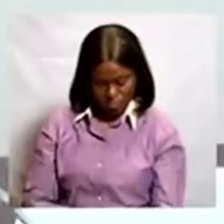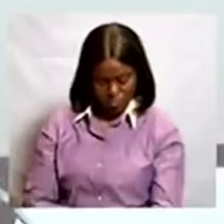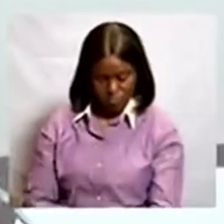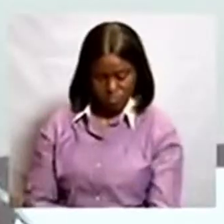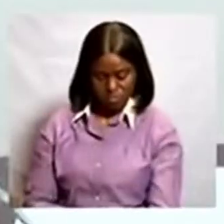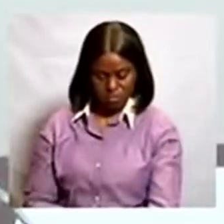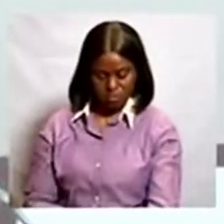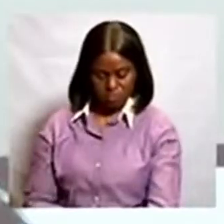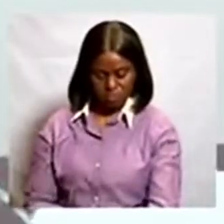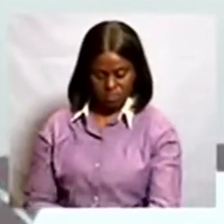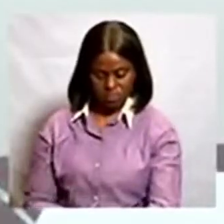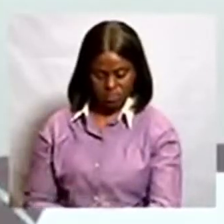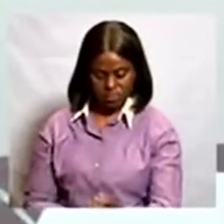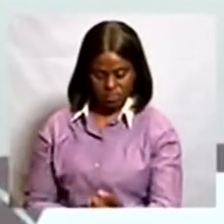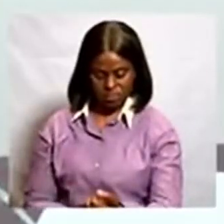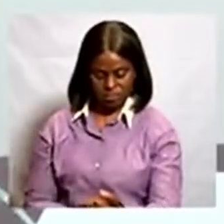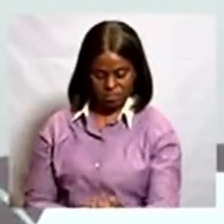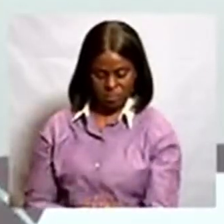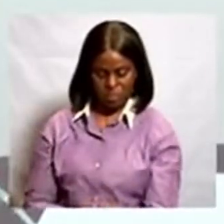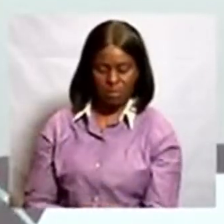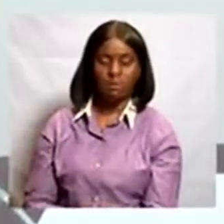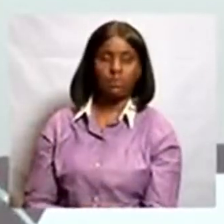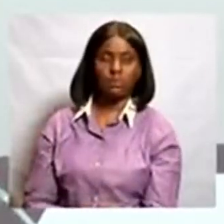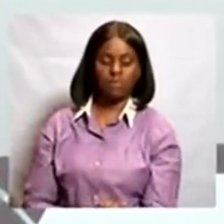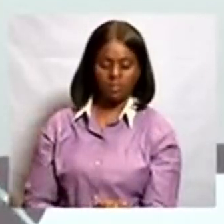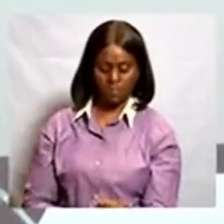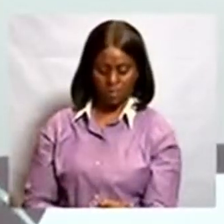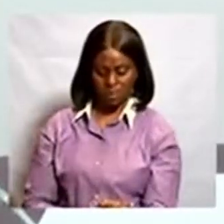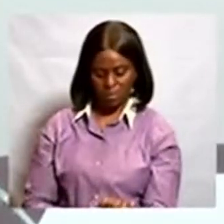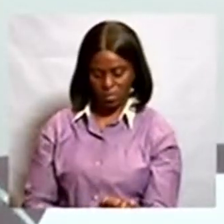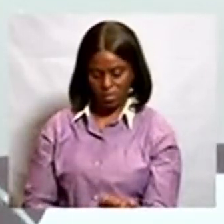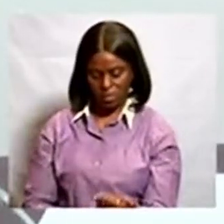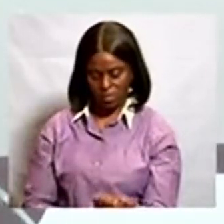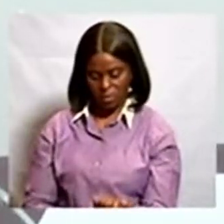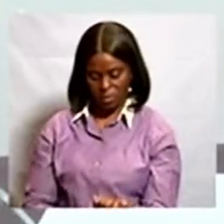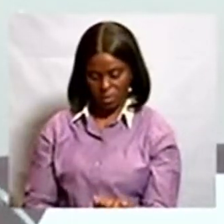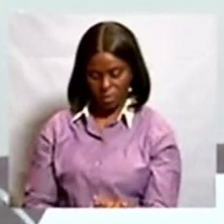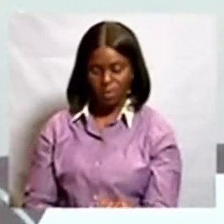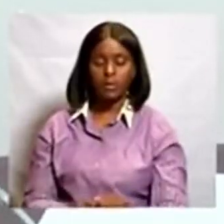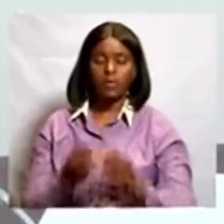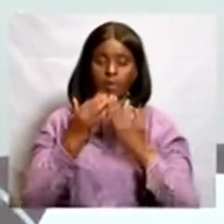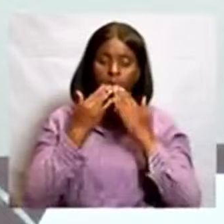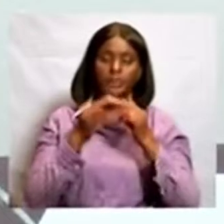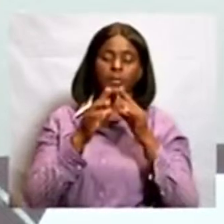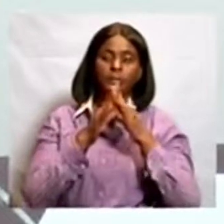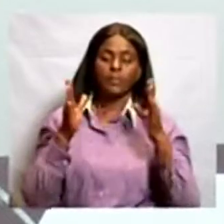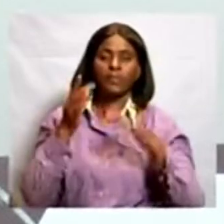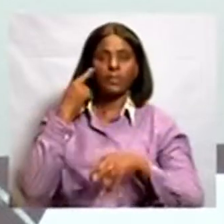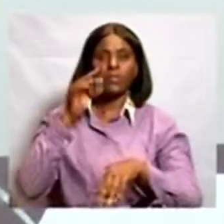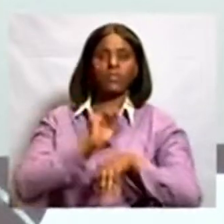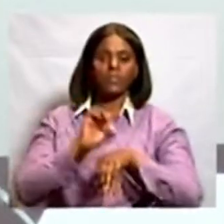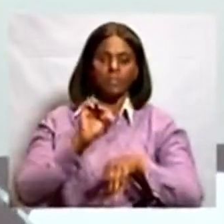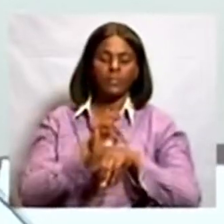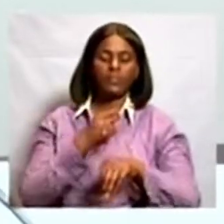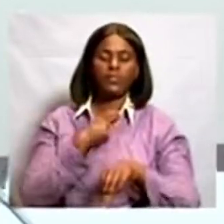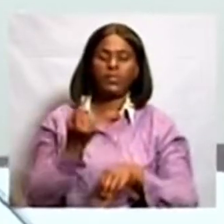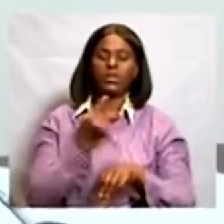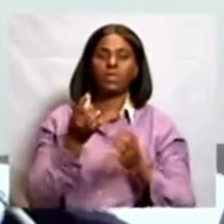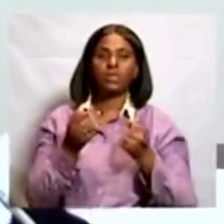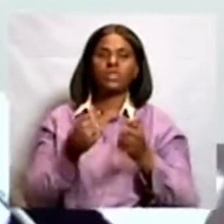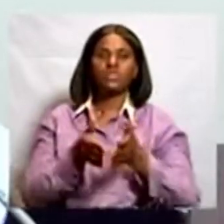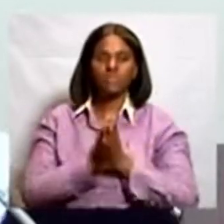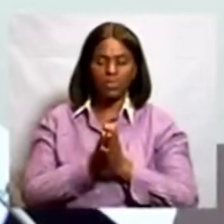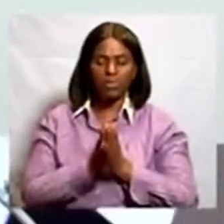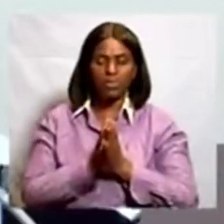Thank you very much, honorable members and chairperson, for this opportunity. I just wanted to find out whether the members have